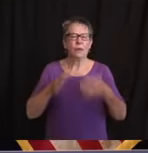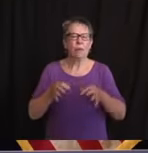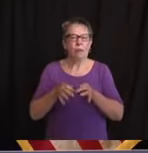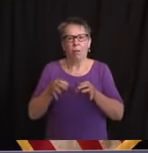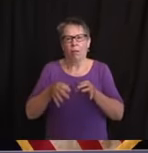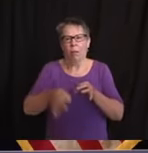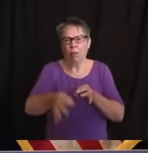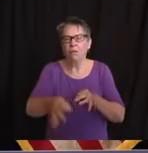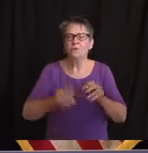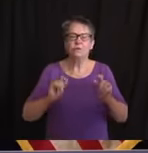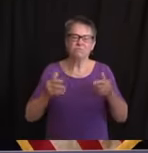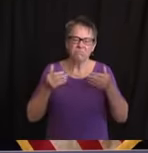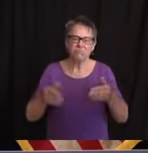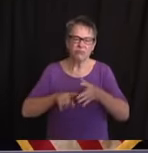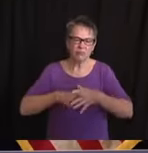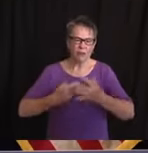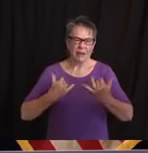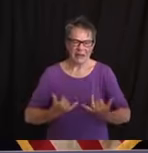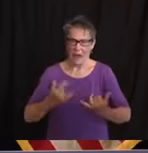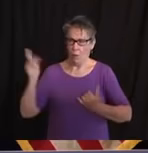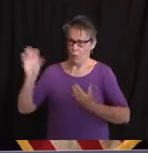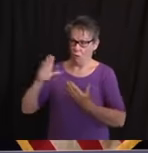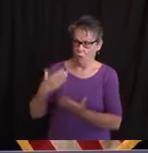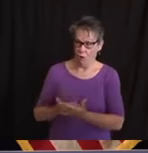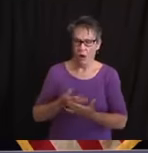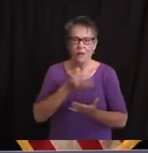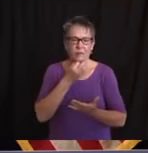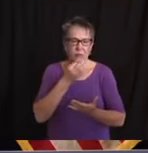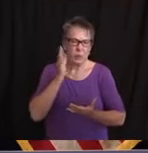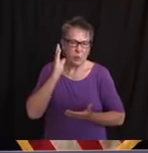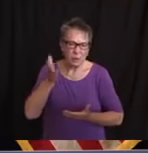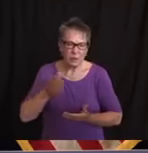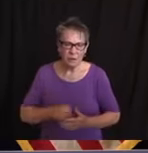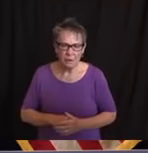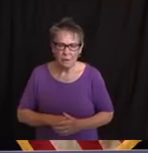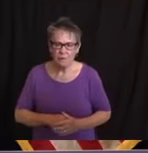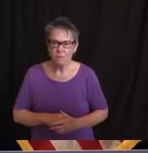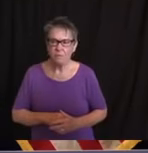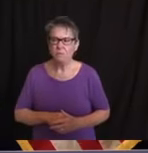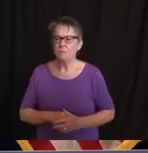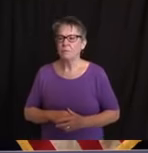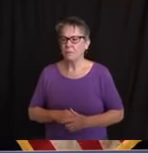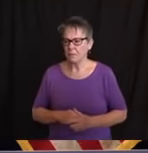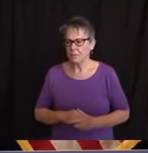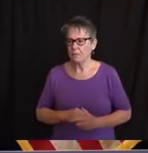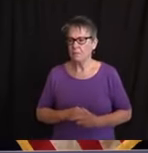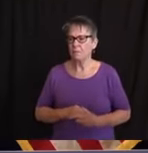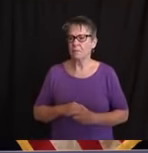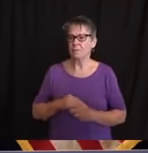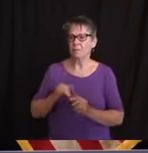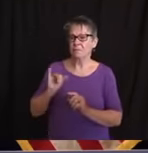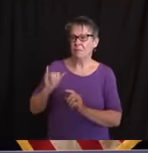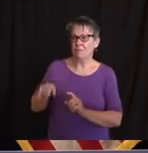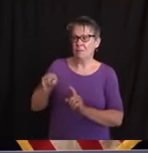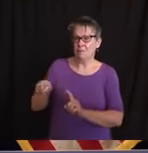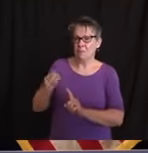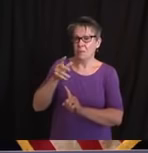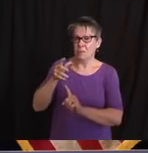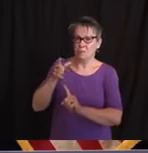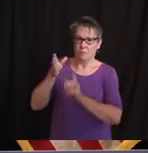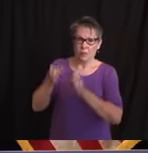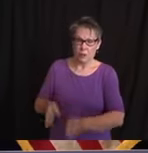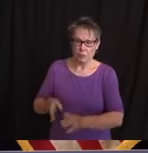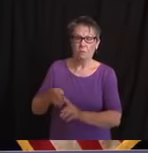a very good friend, 1199 SEIU Executive Vice President Millie Silva, who is a fierce advocate for